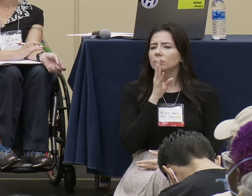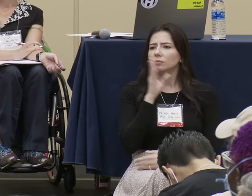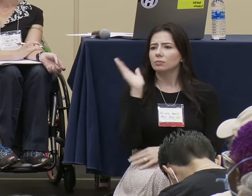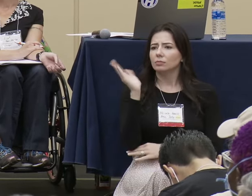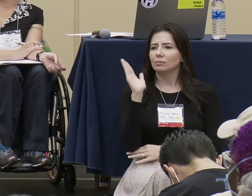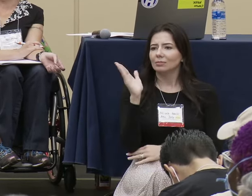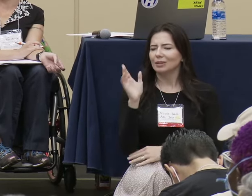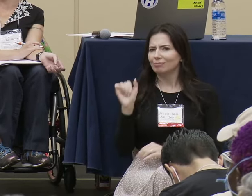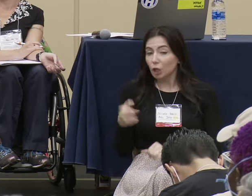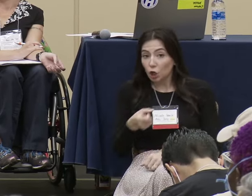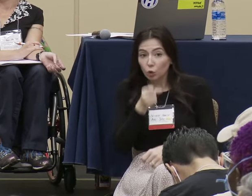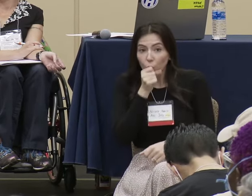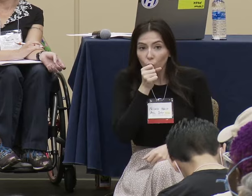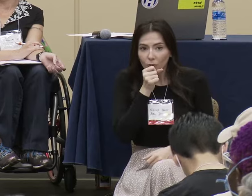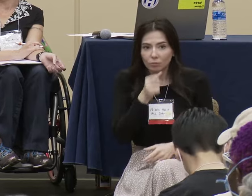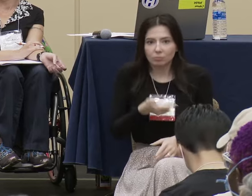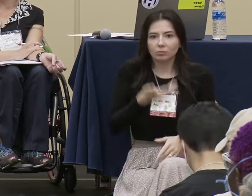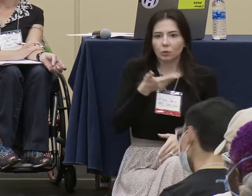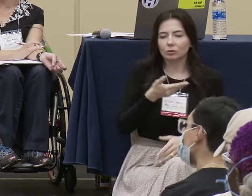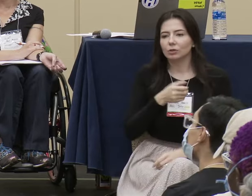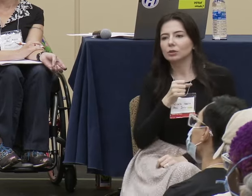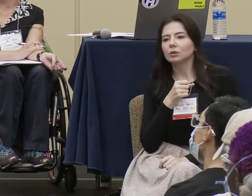Yeah.